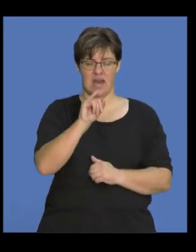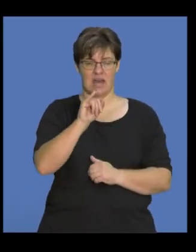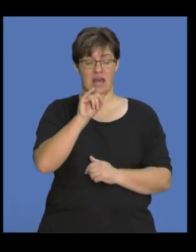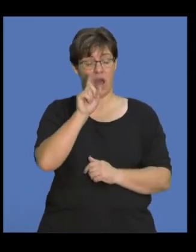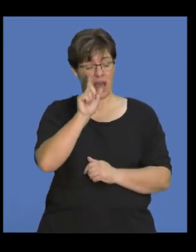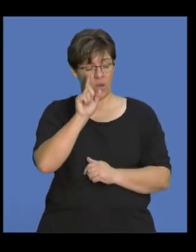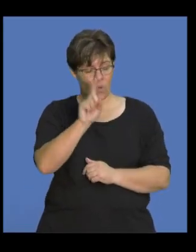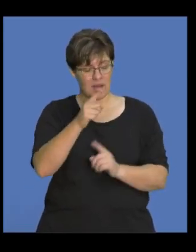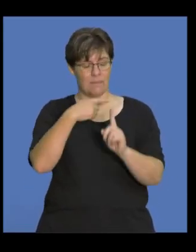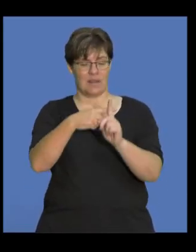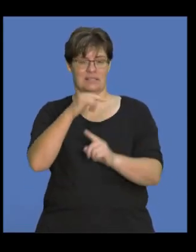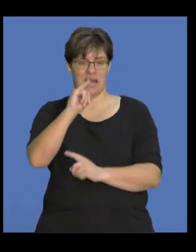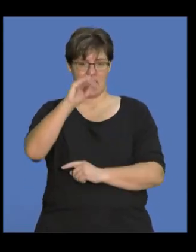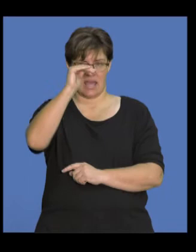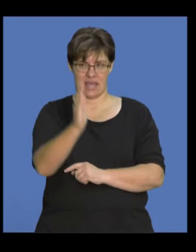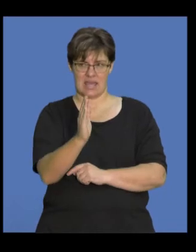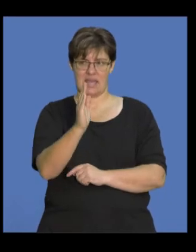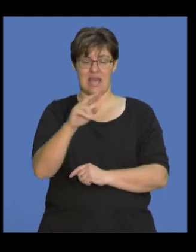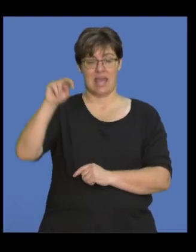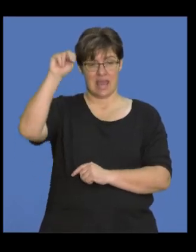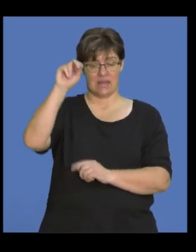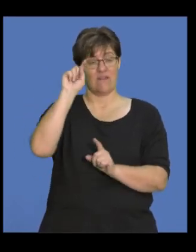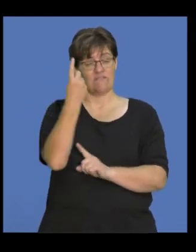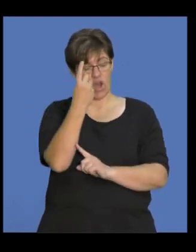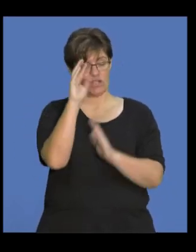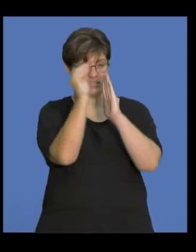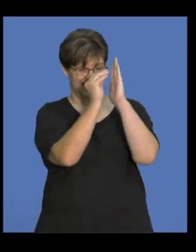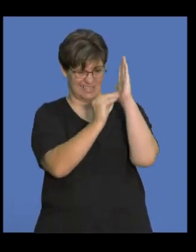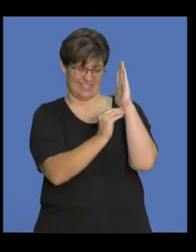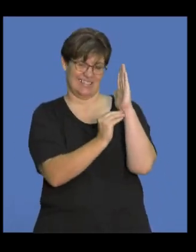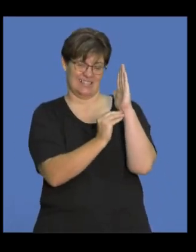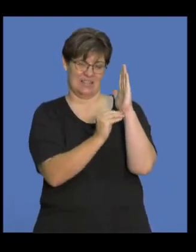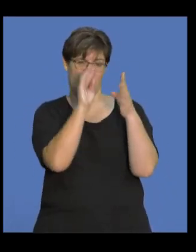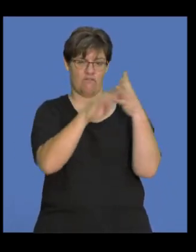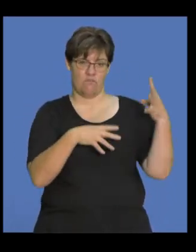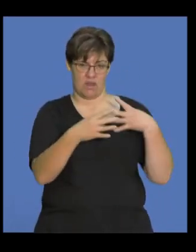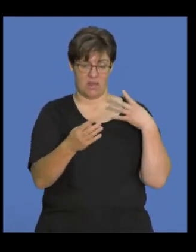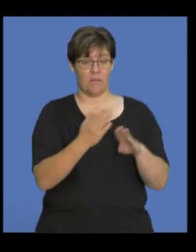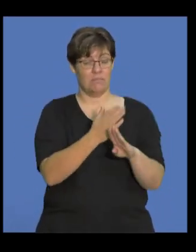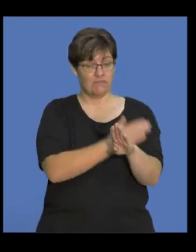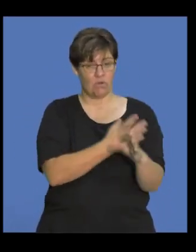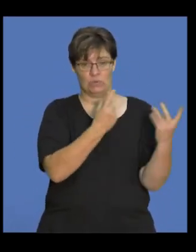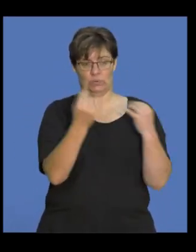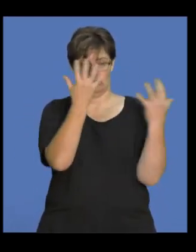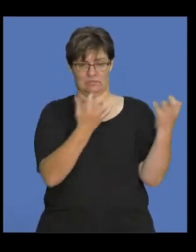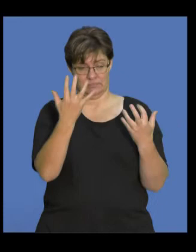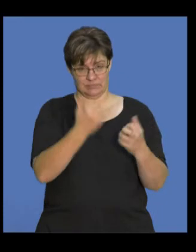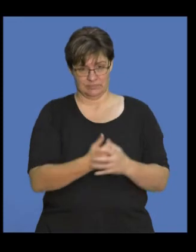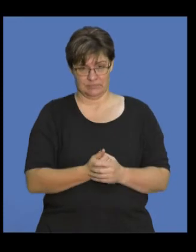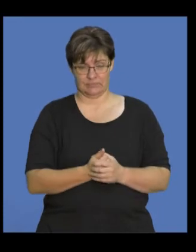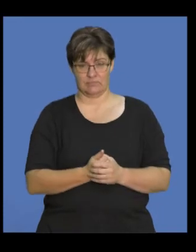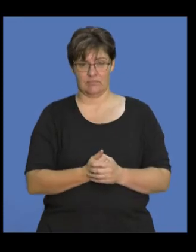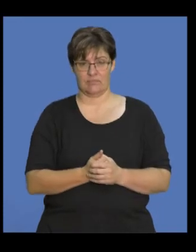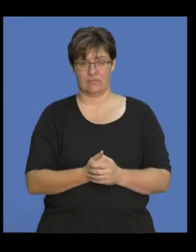will always stress writing down the formula before I perform any calculation. So this